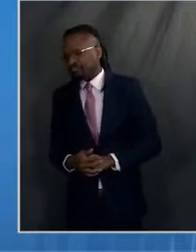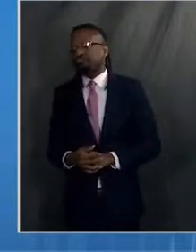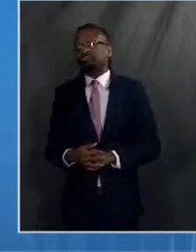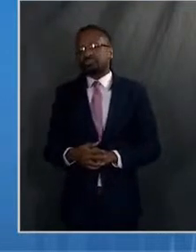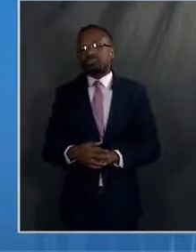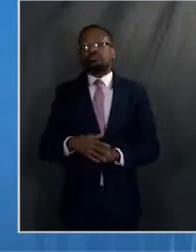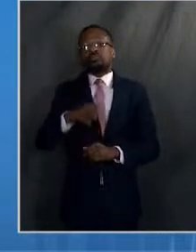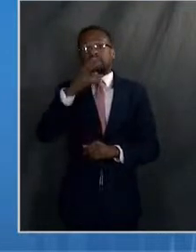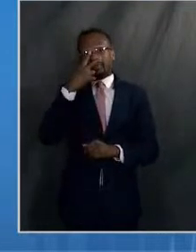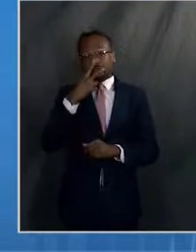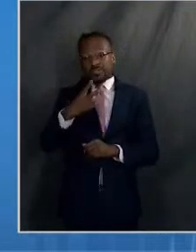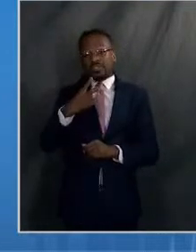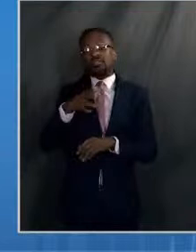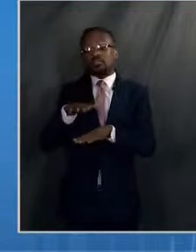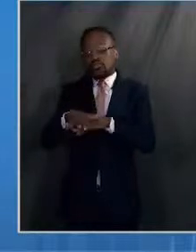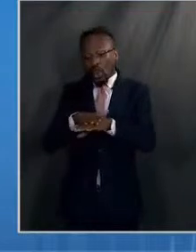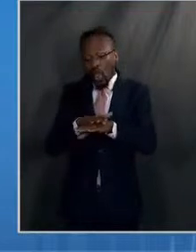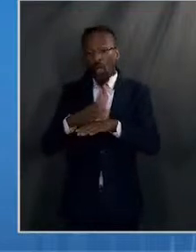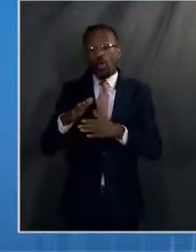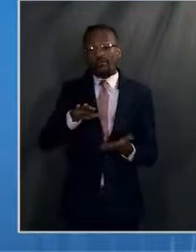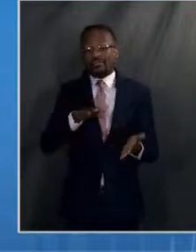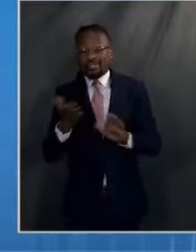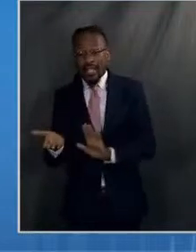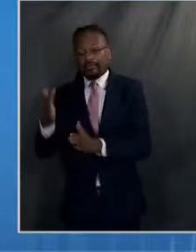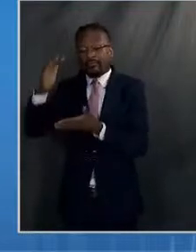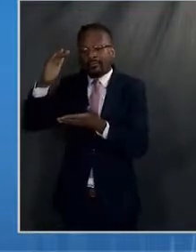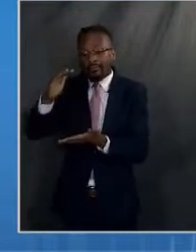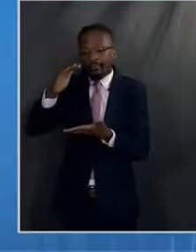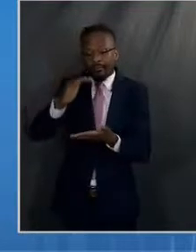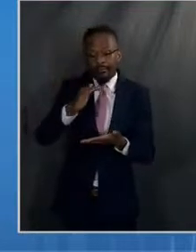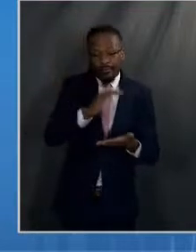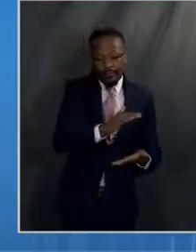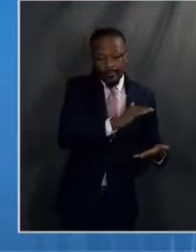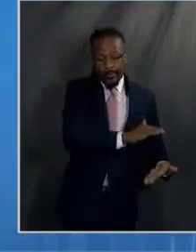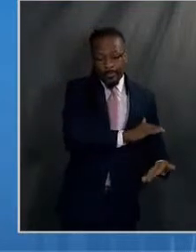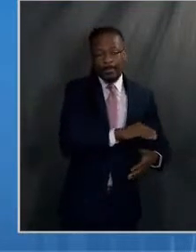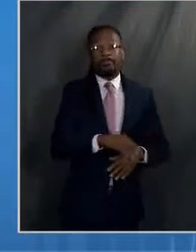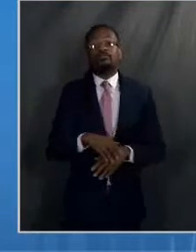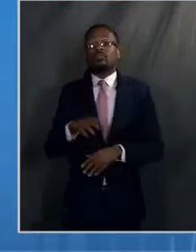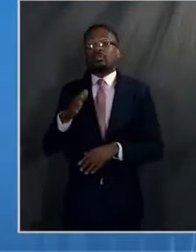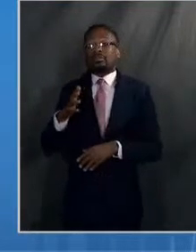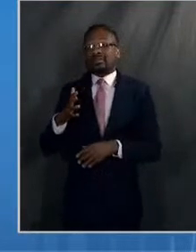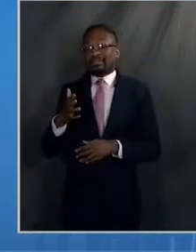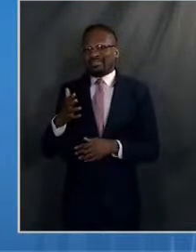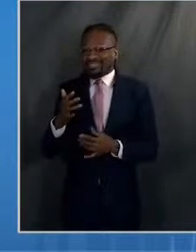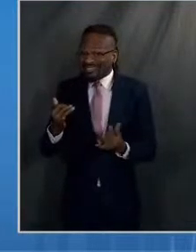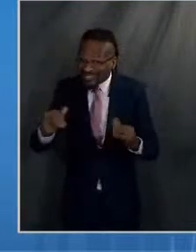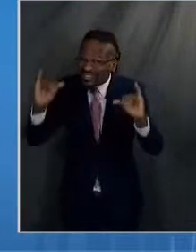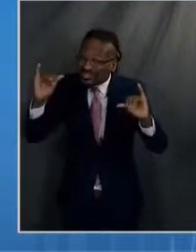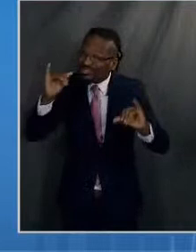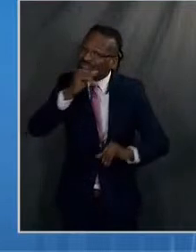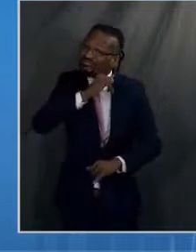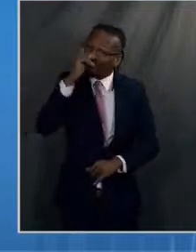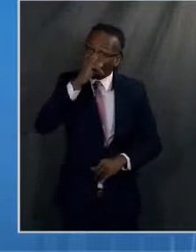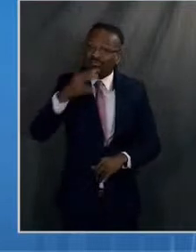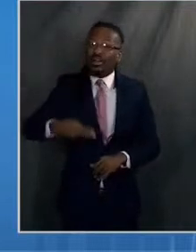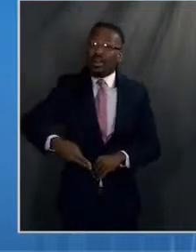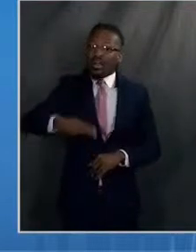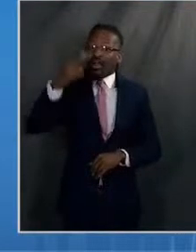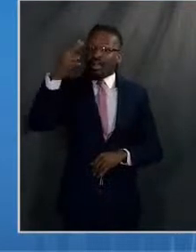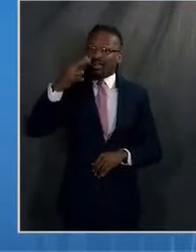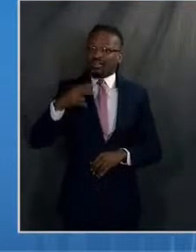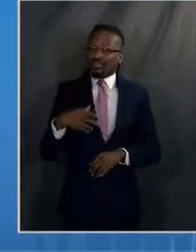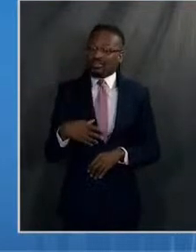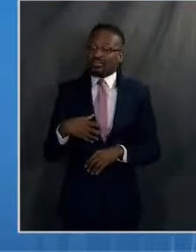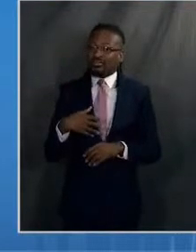recent slowing of deaths, cases remain extraordinarily high, still twice as high as the